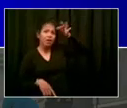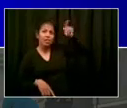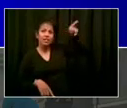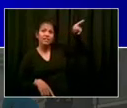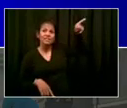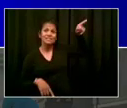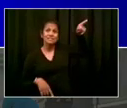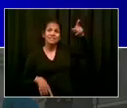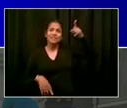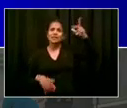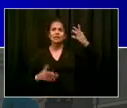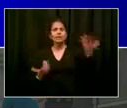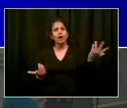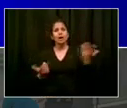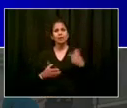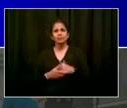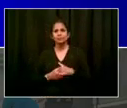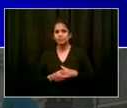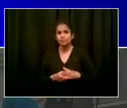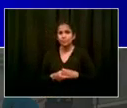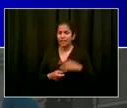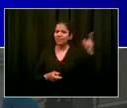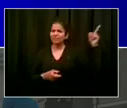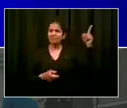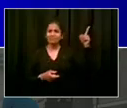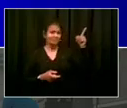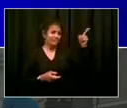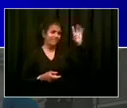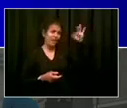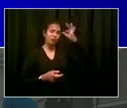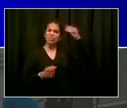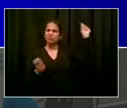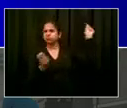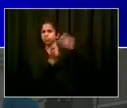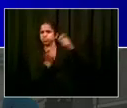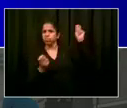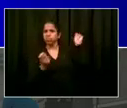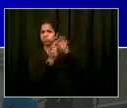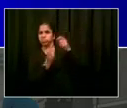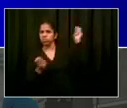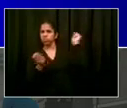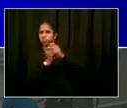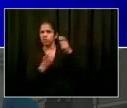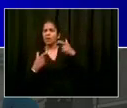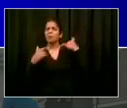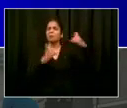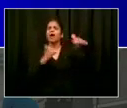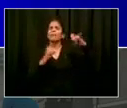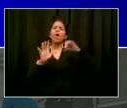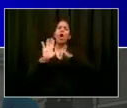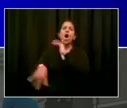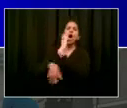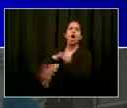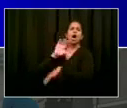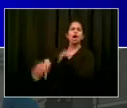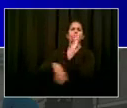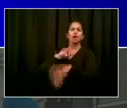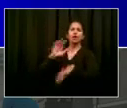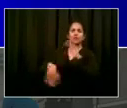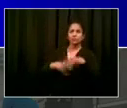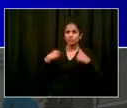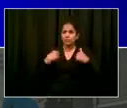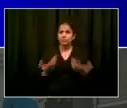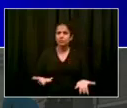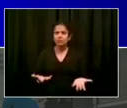deadline, and particularly attacking immigrants and discouraging them from participating. But you know what? Again, the U.S. Constitution says everyone should be